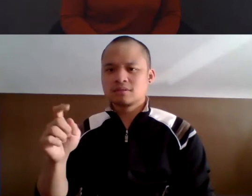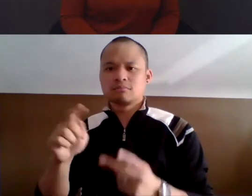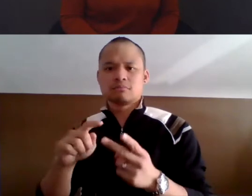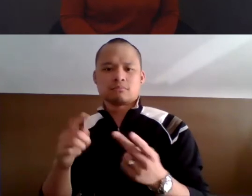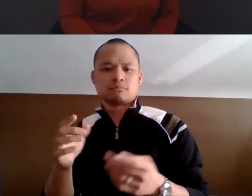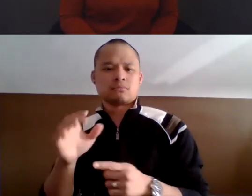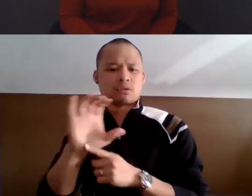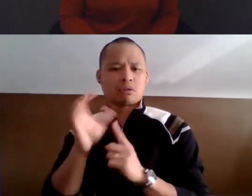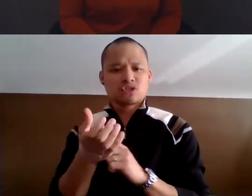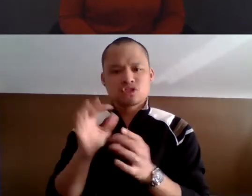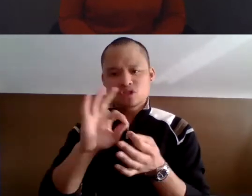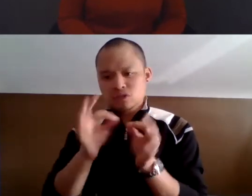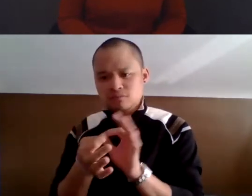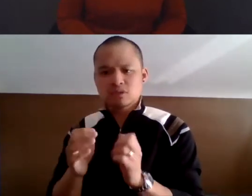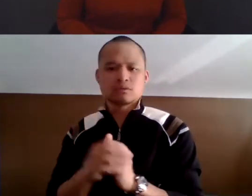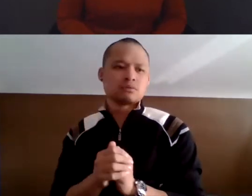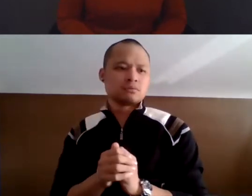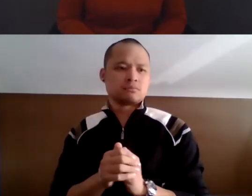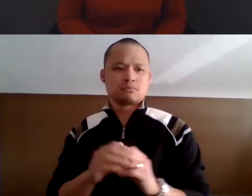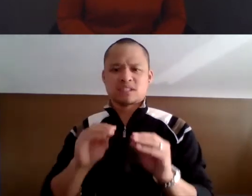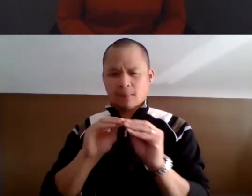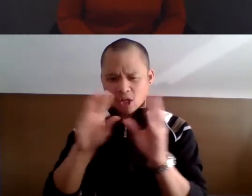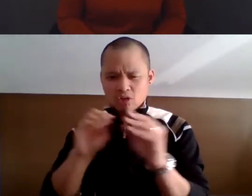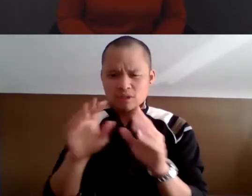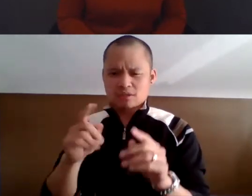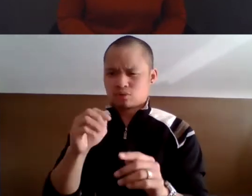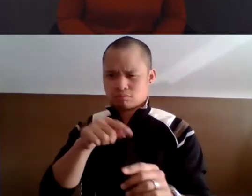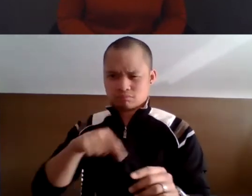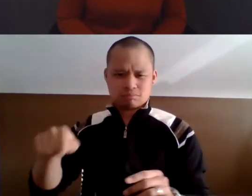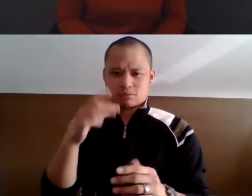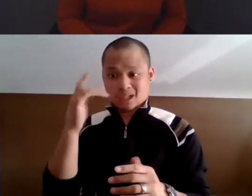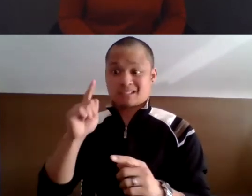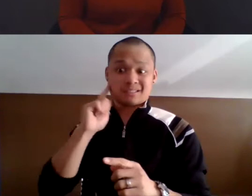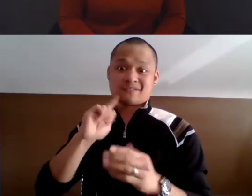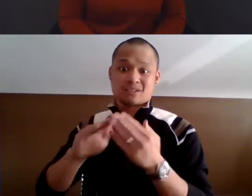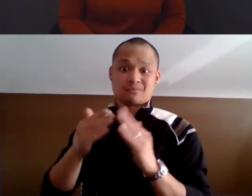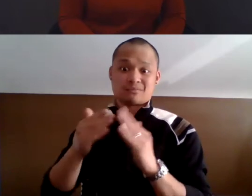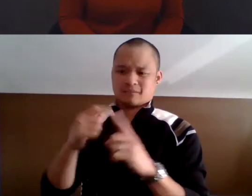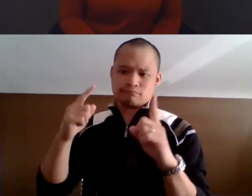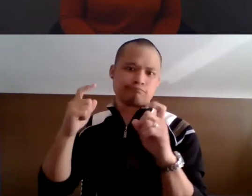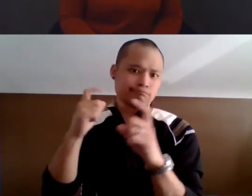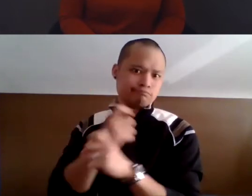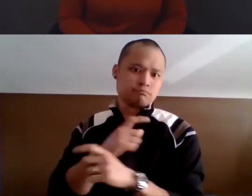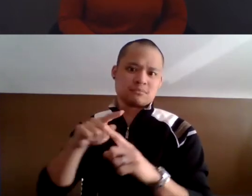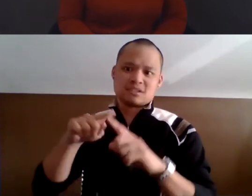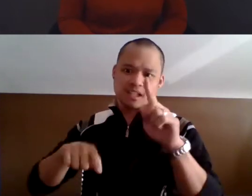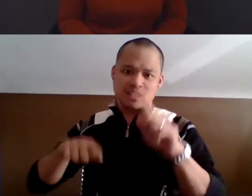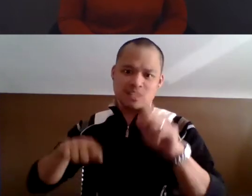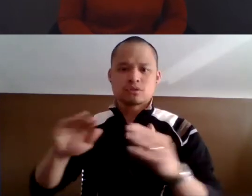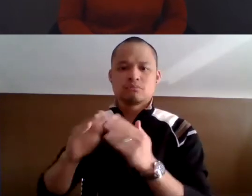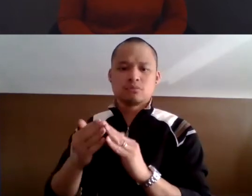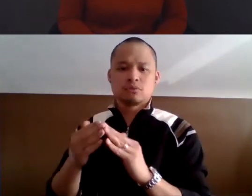And including those specific nuances, cultural inferences, clarifying that